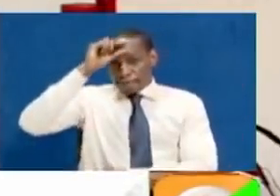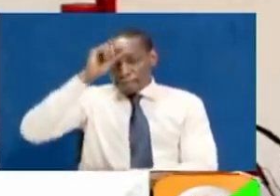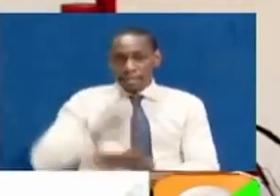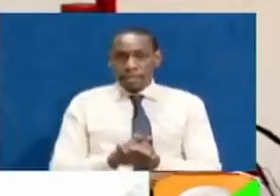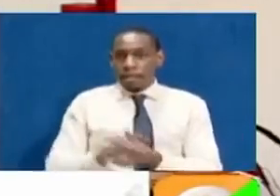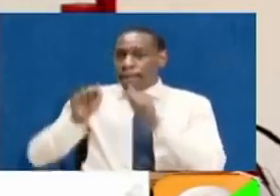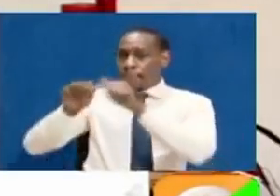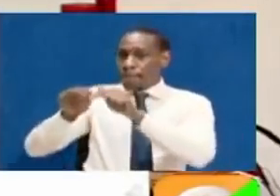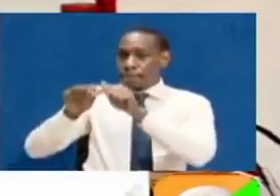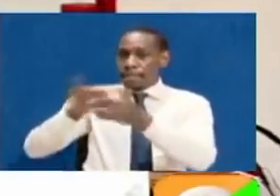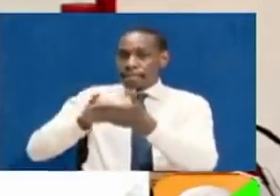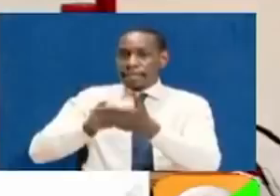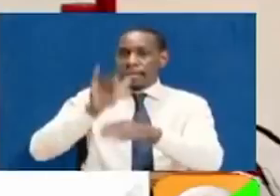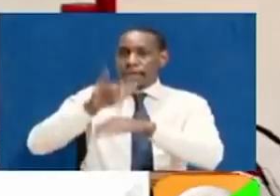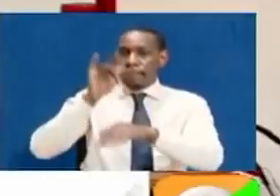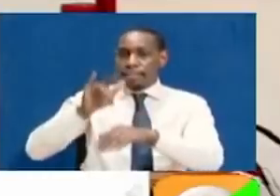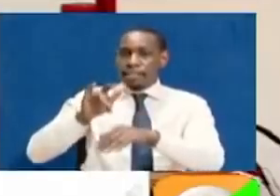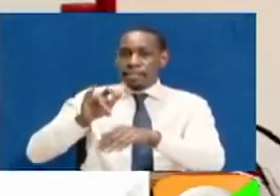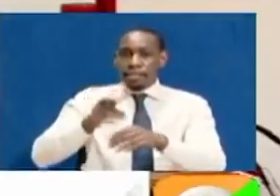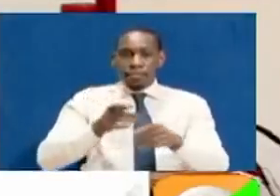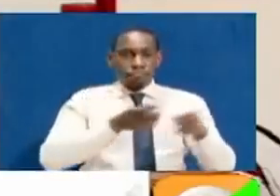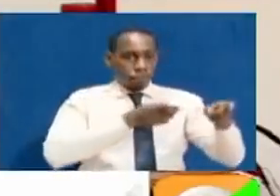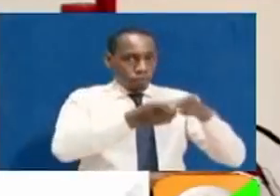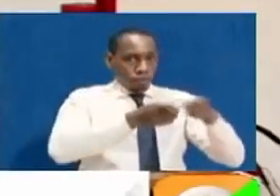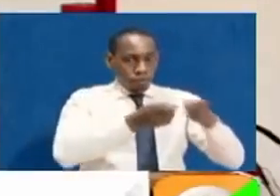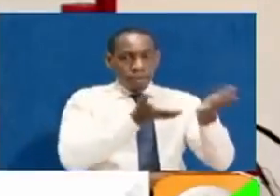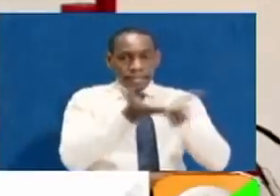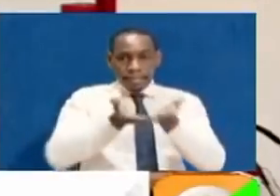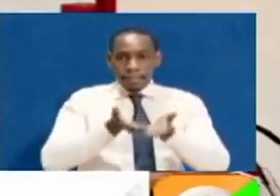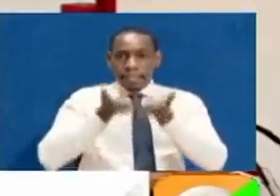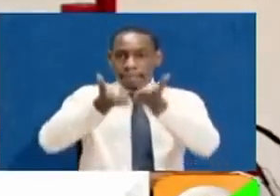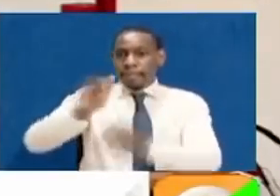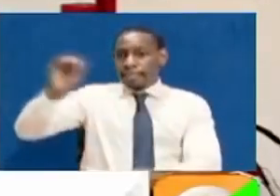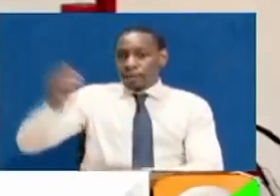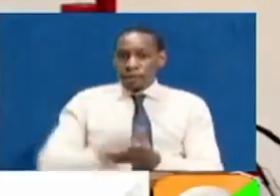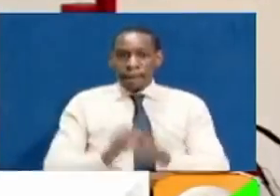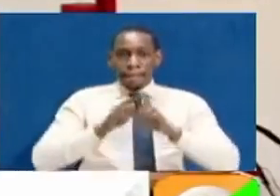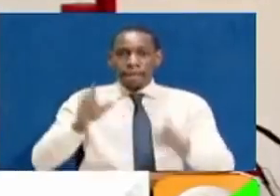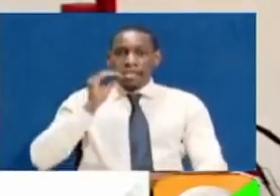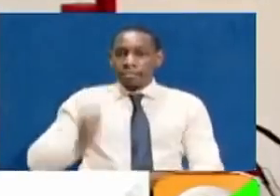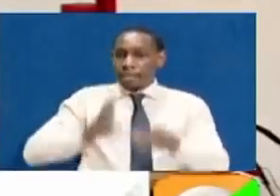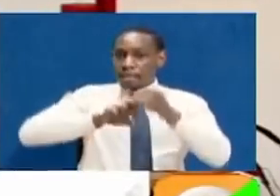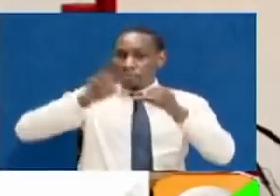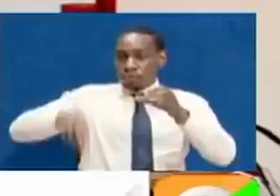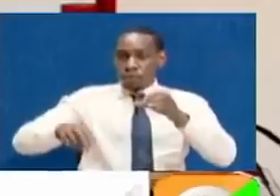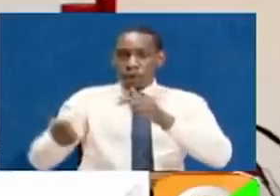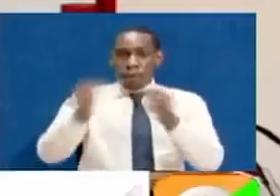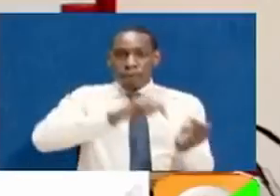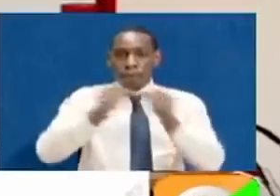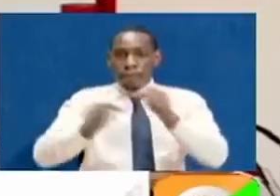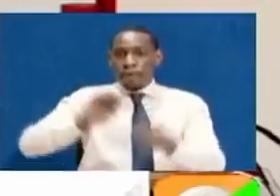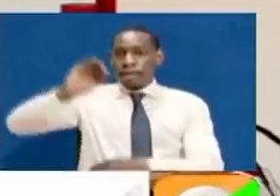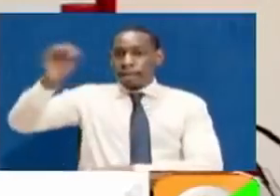government, blaming her for tarnishing the image of his administration in his service to the city. But as Elachi vacates the turbulent